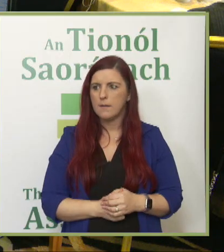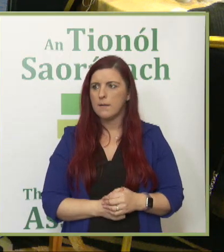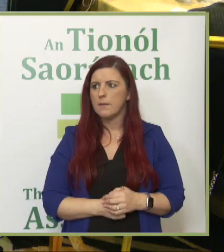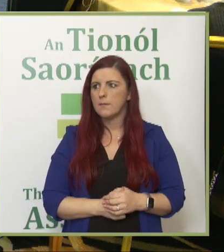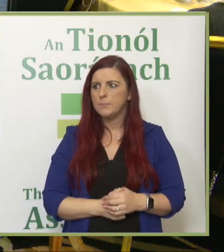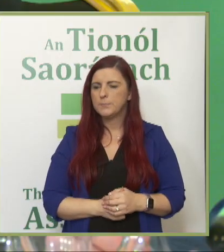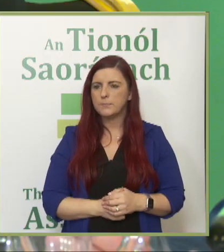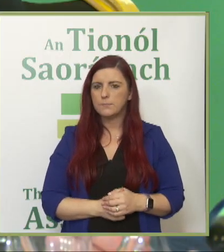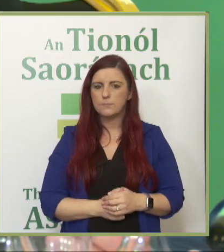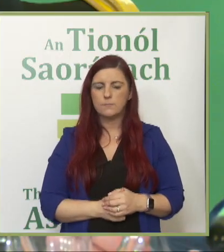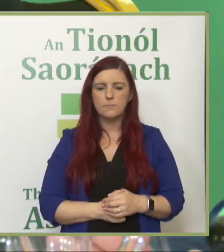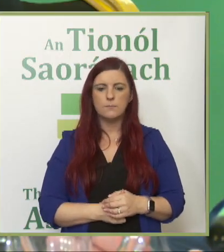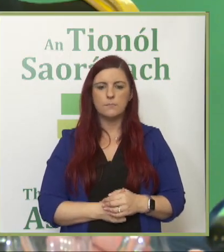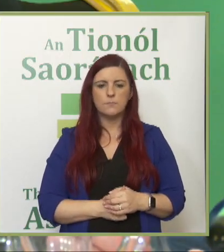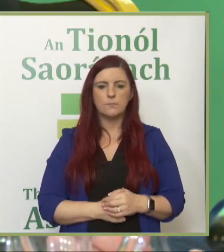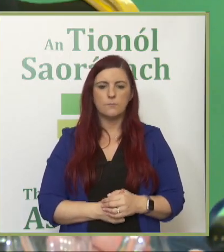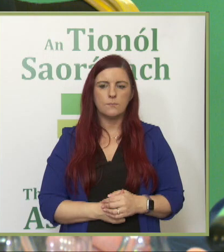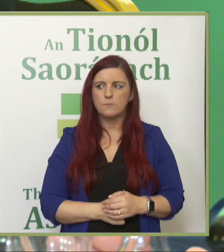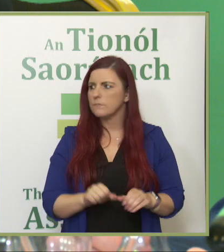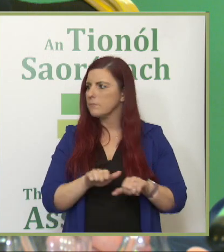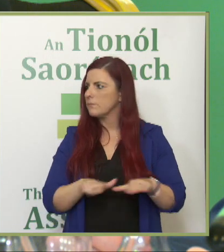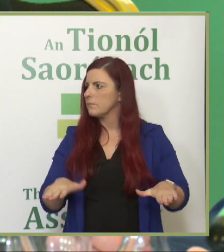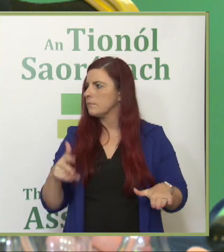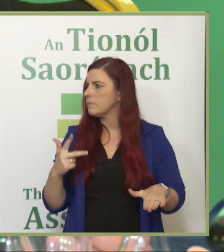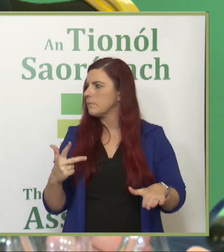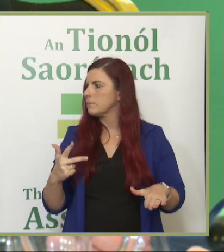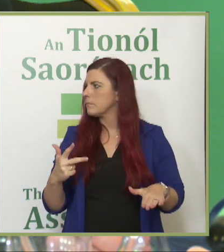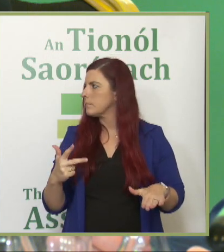Thank you, Eamon. Thanks. Table 3.